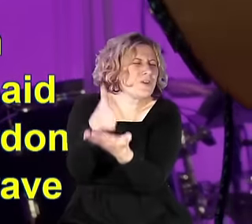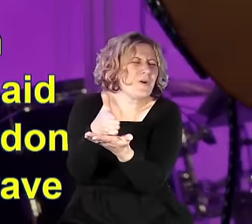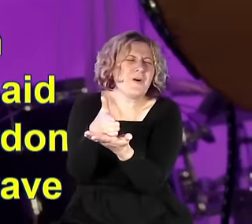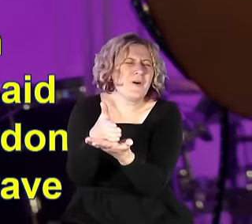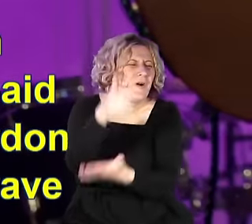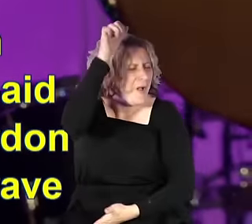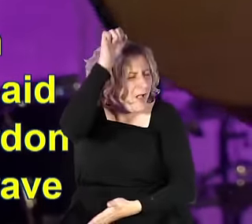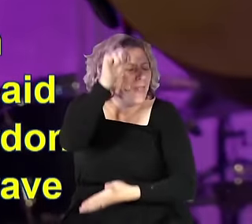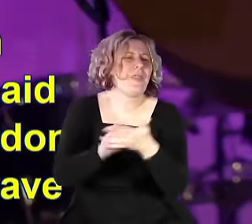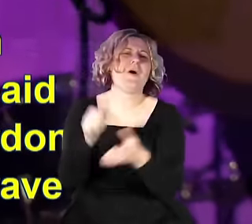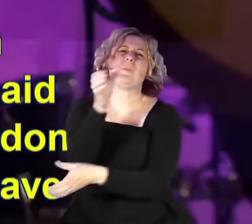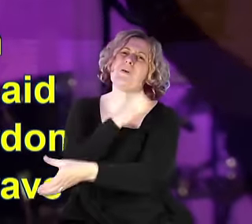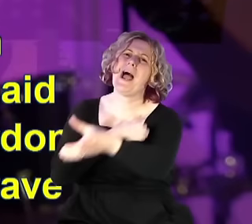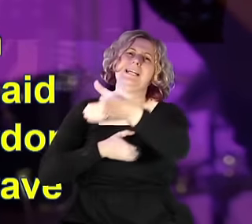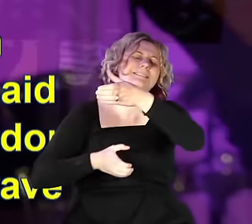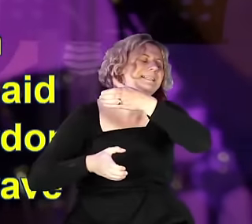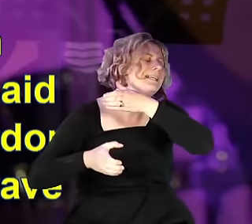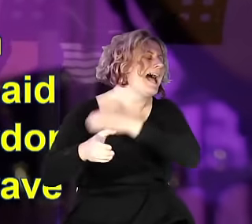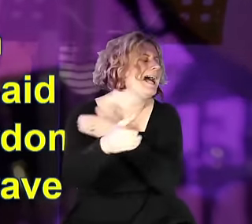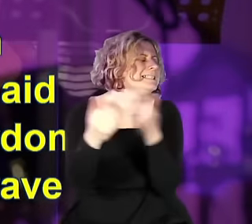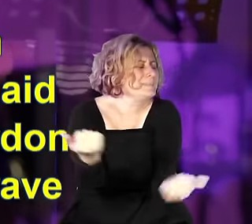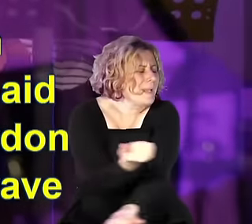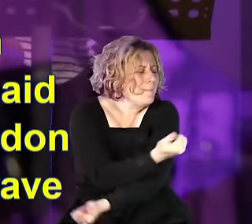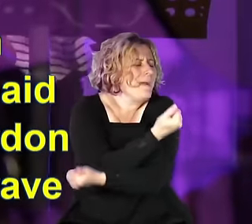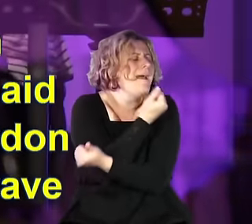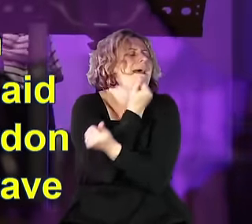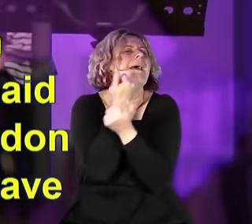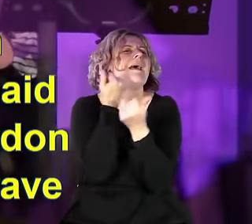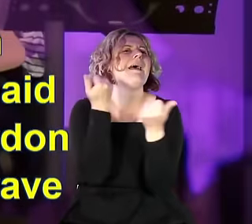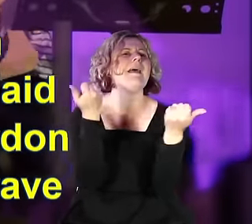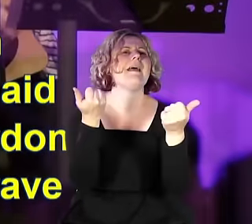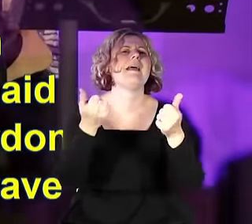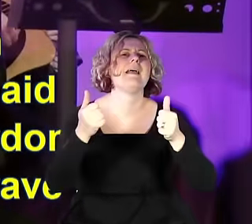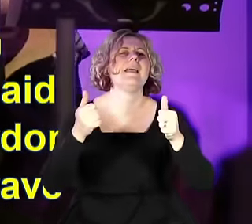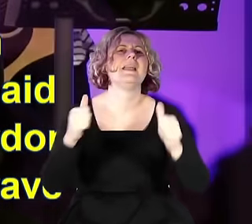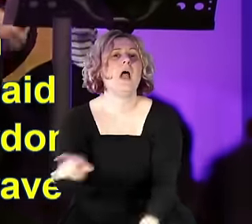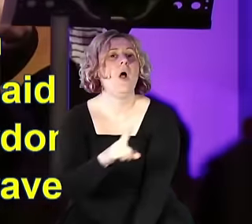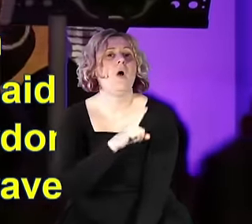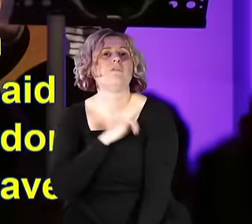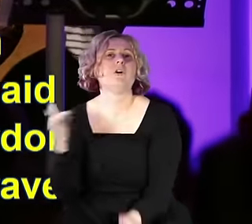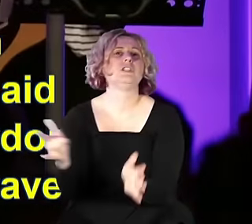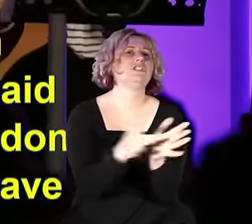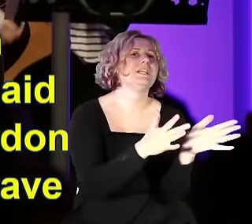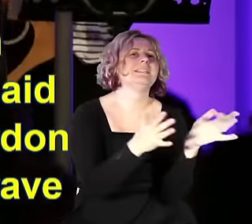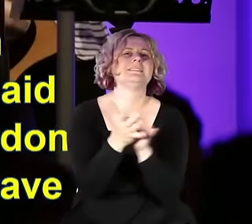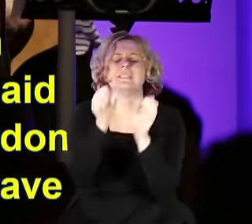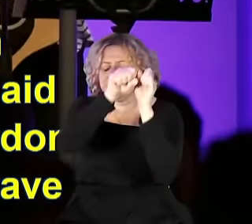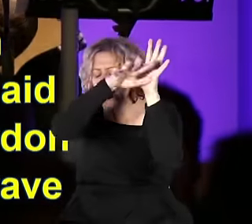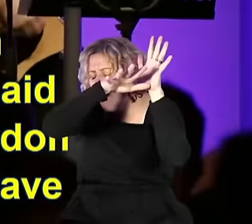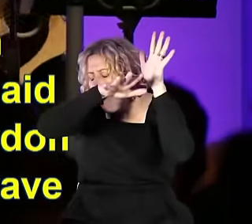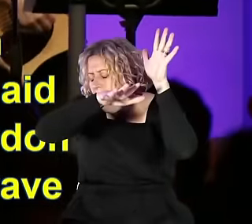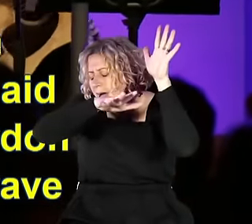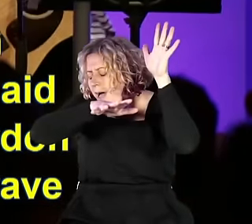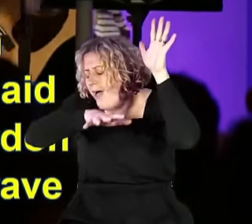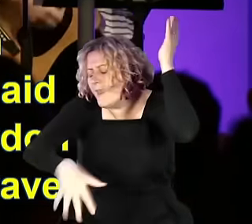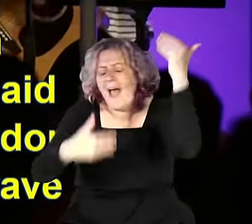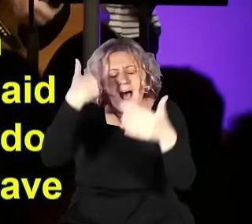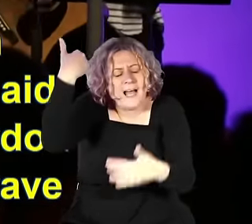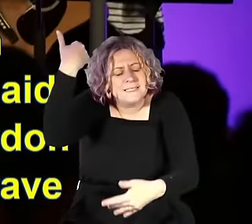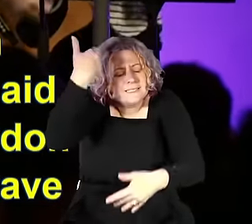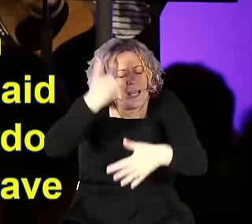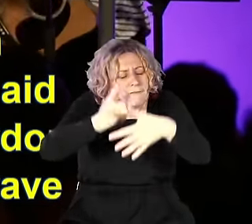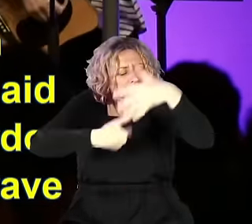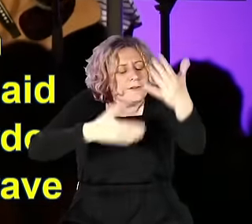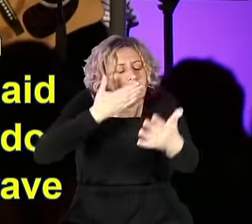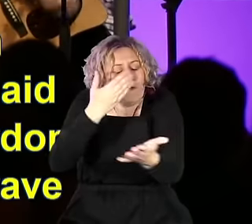future sure, the price it has been paid. For Jesus bled